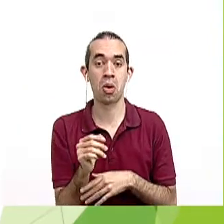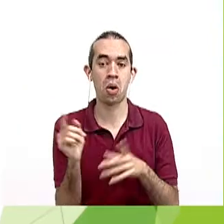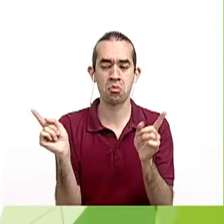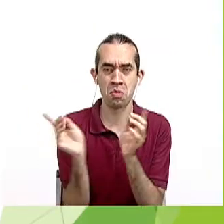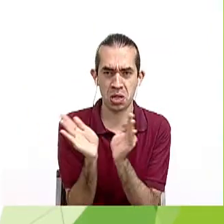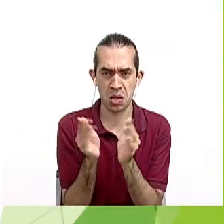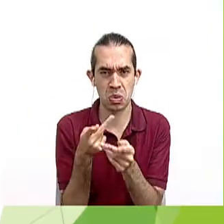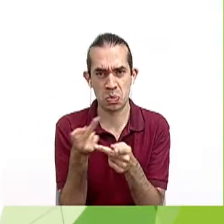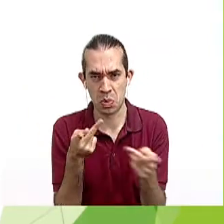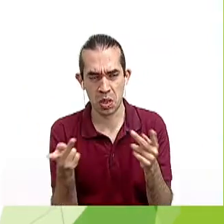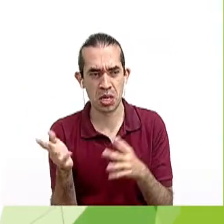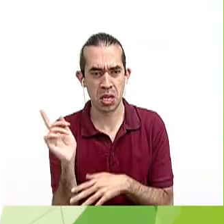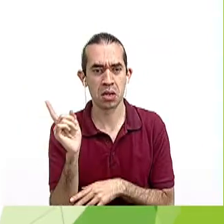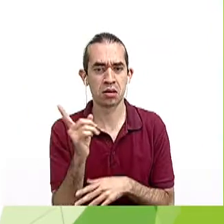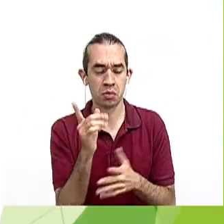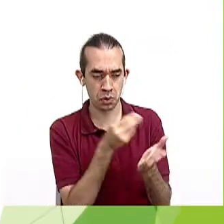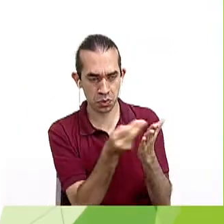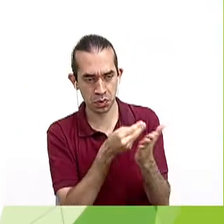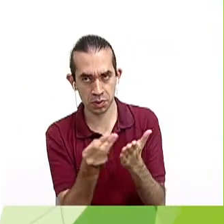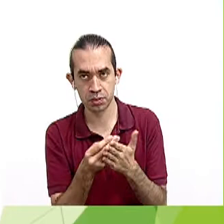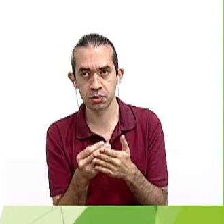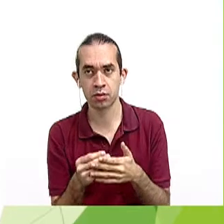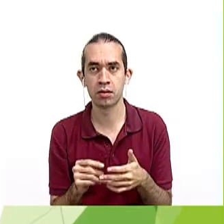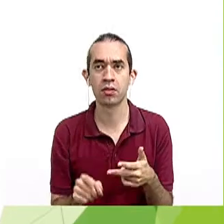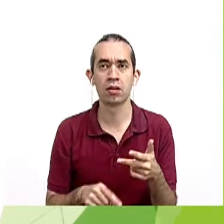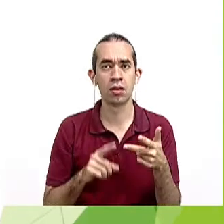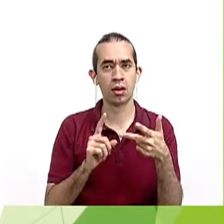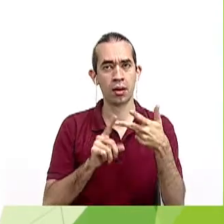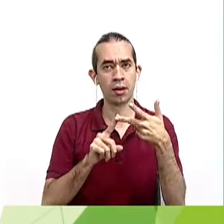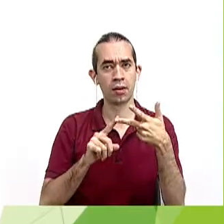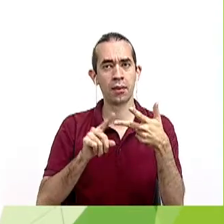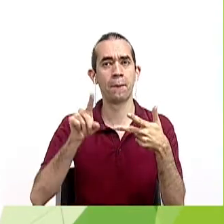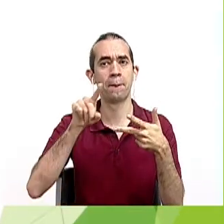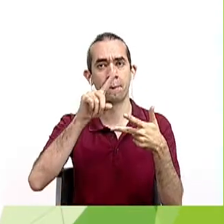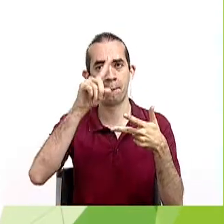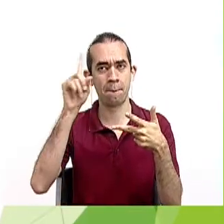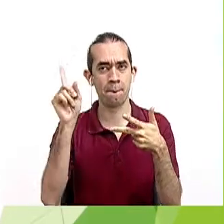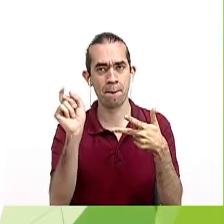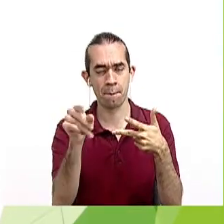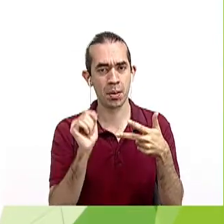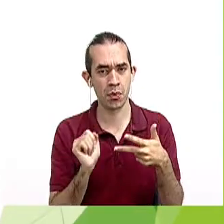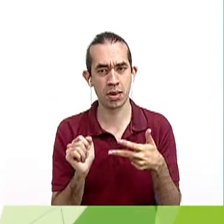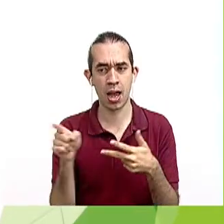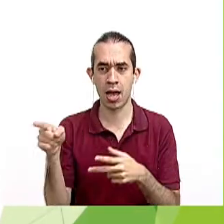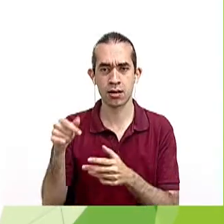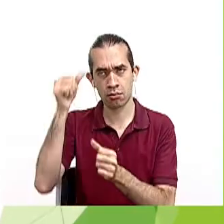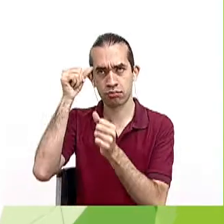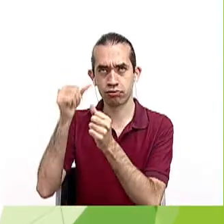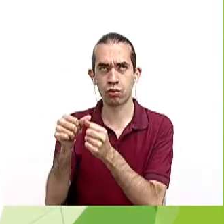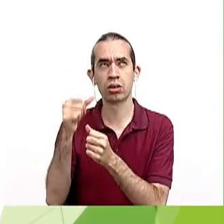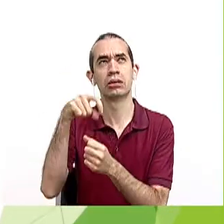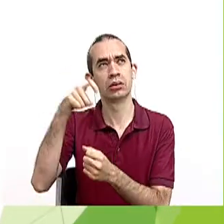right? Does she write a shopping list to remember everything she needs to buy?